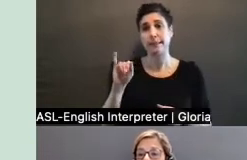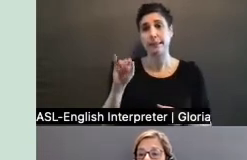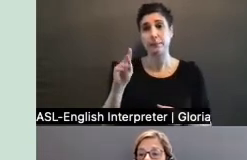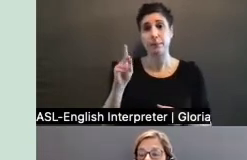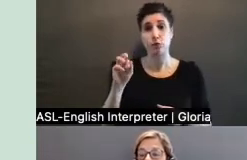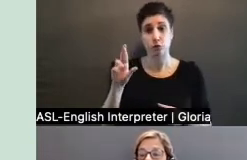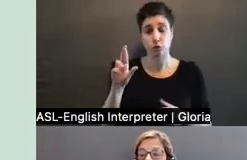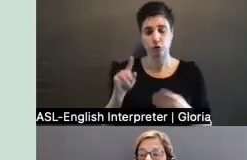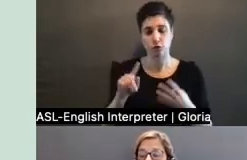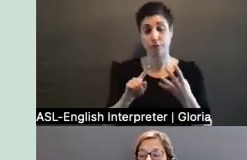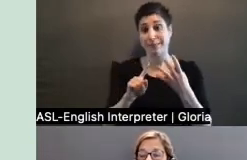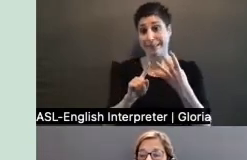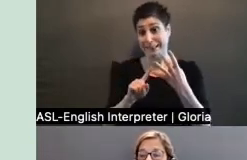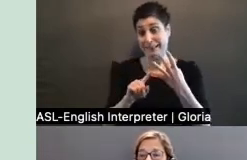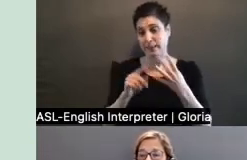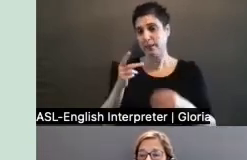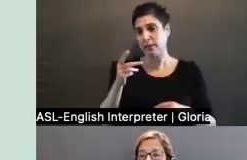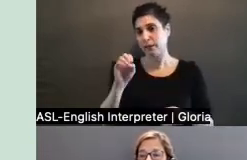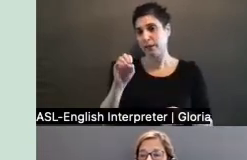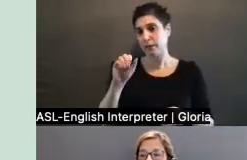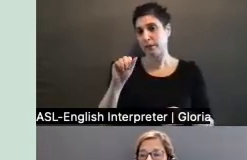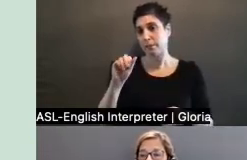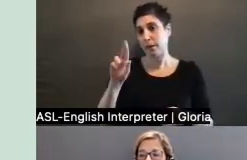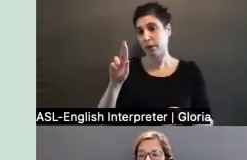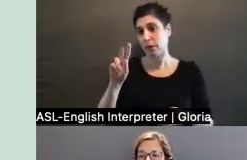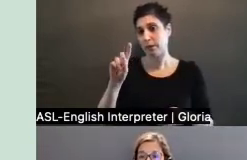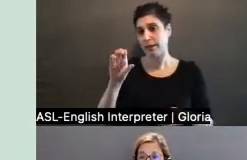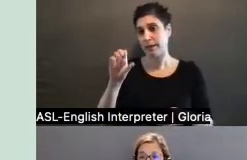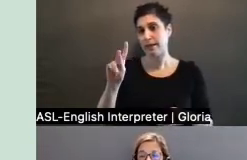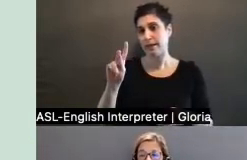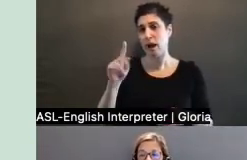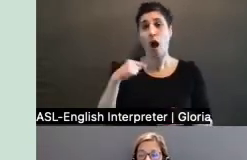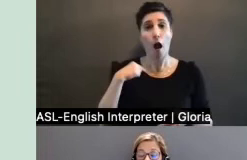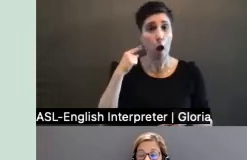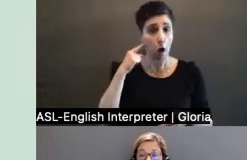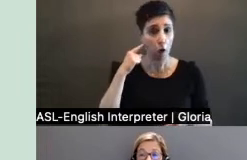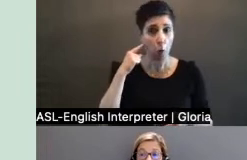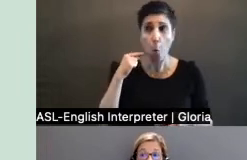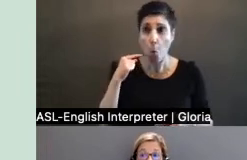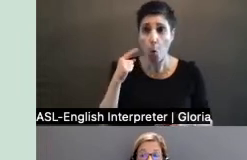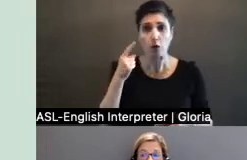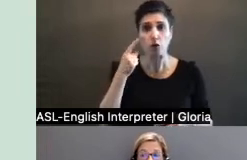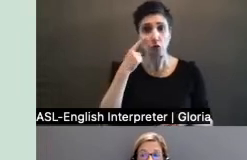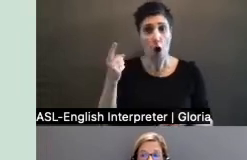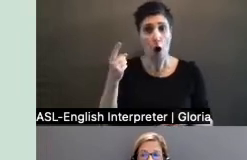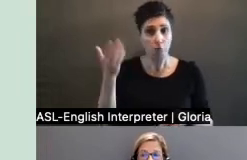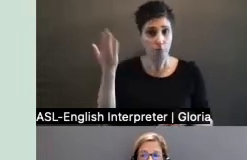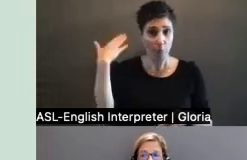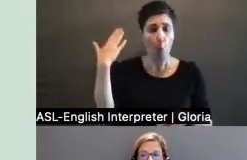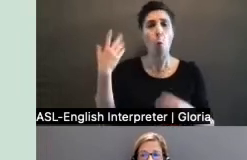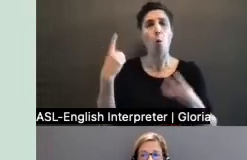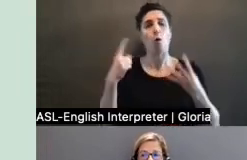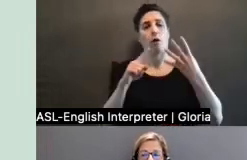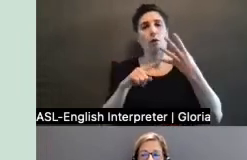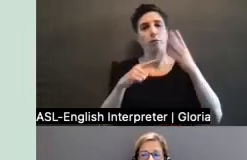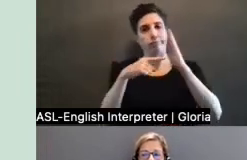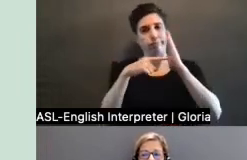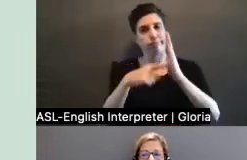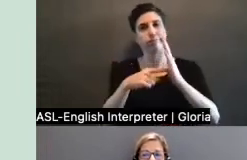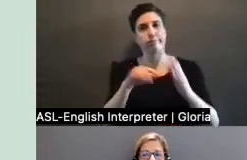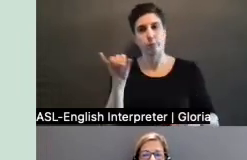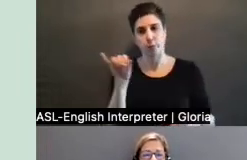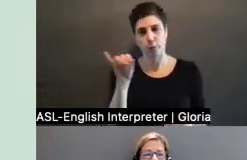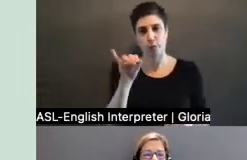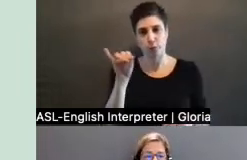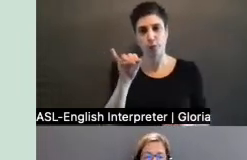Deck, which I heard about. I actually had a chance to see it in action, and I wanted to share that with you as well for multiple